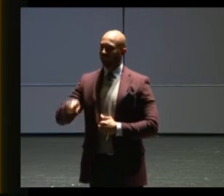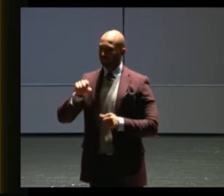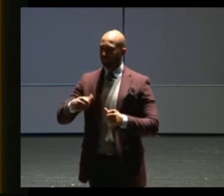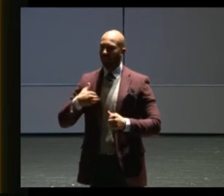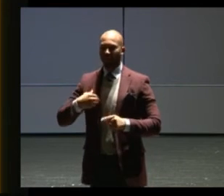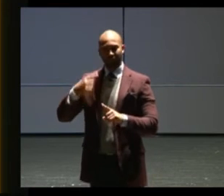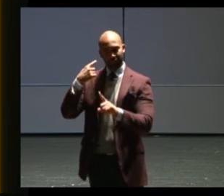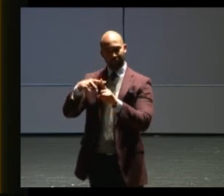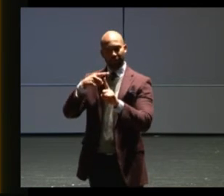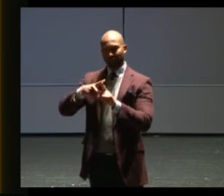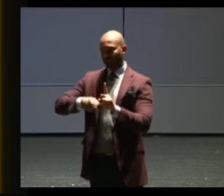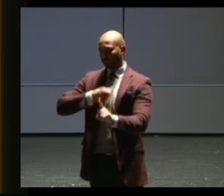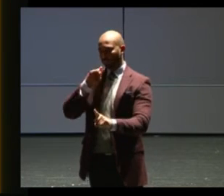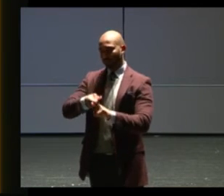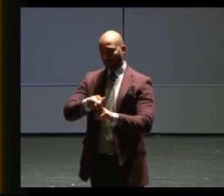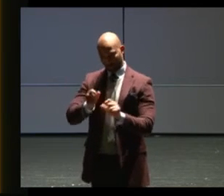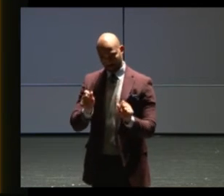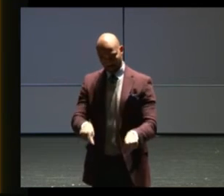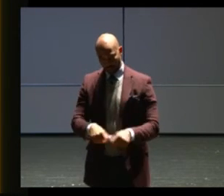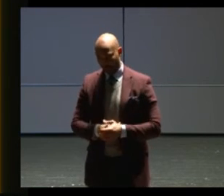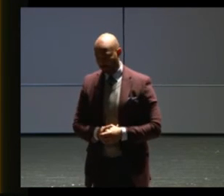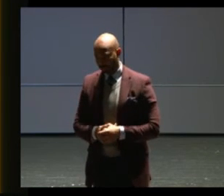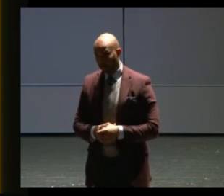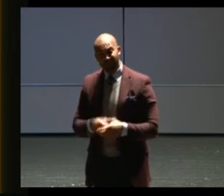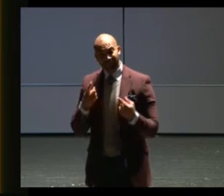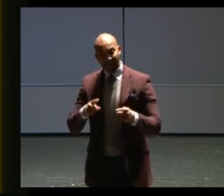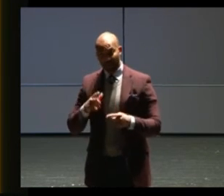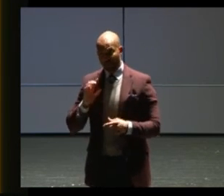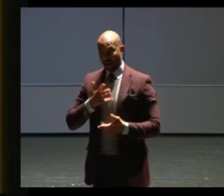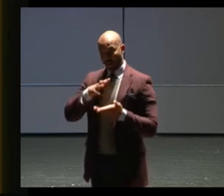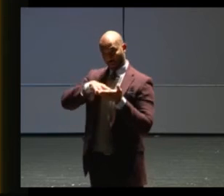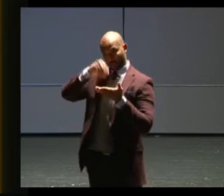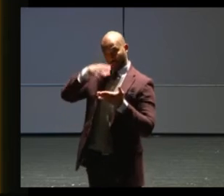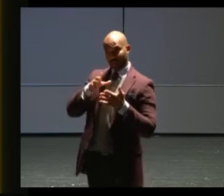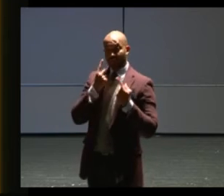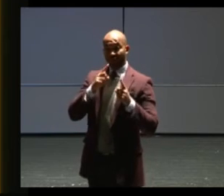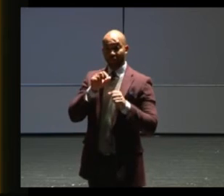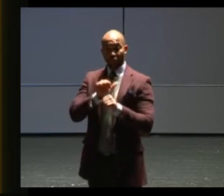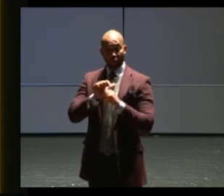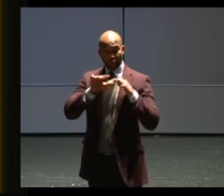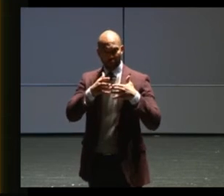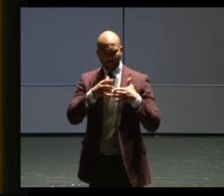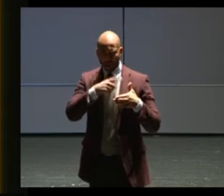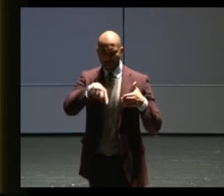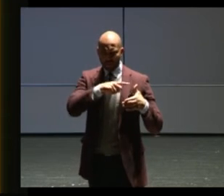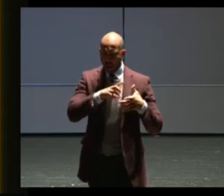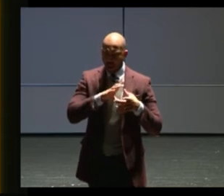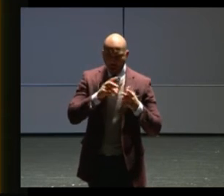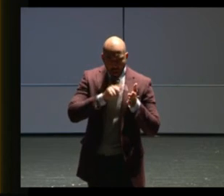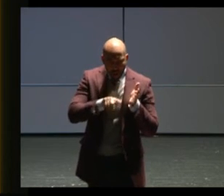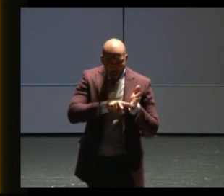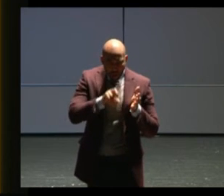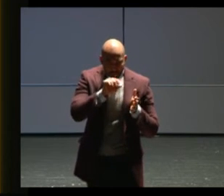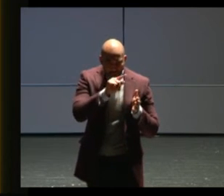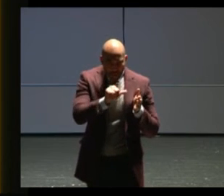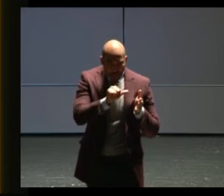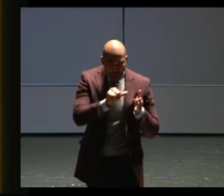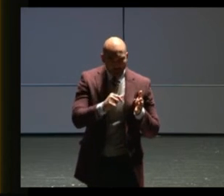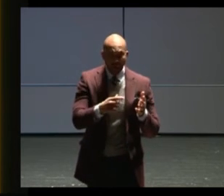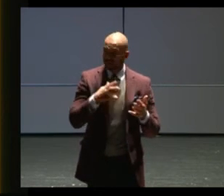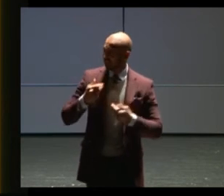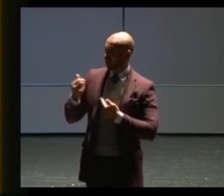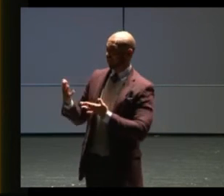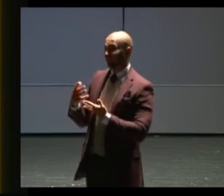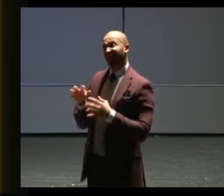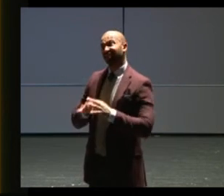impact. That came through so loud and clear from our student success work group. And one of the things that they stressed was the concept of student or